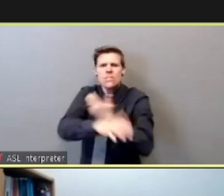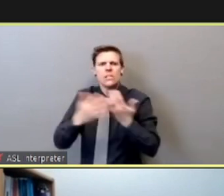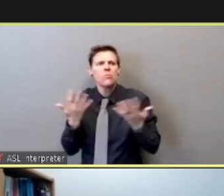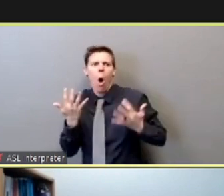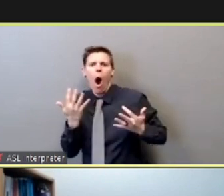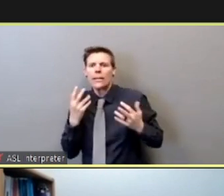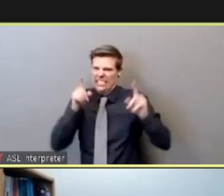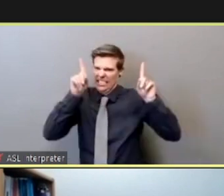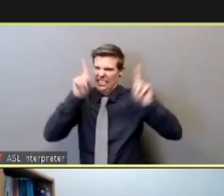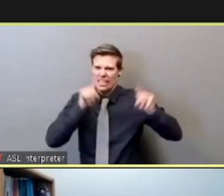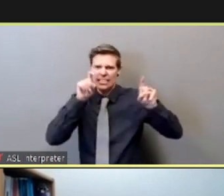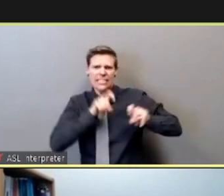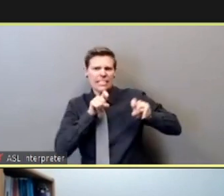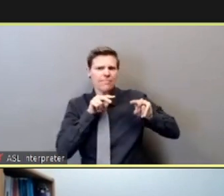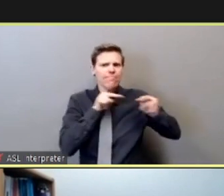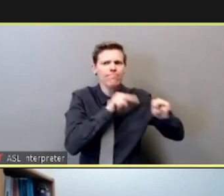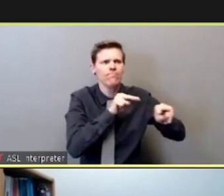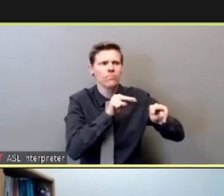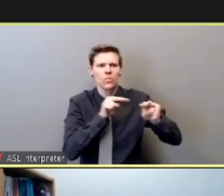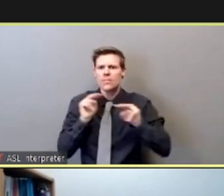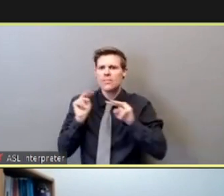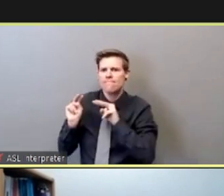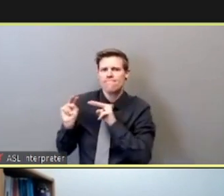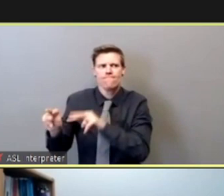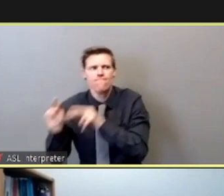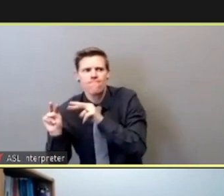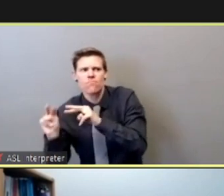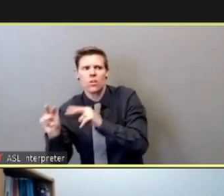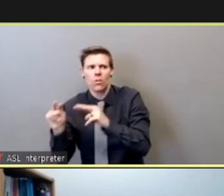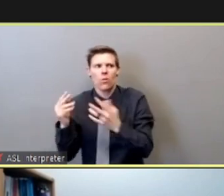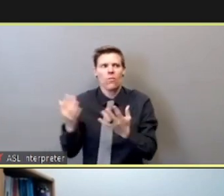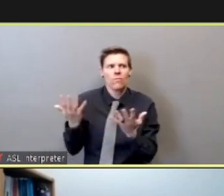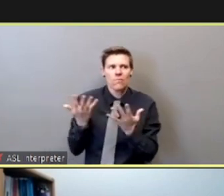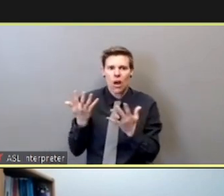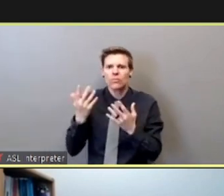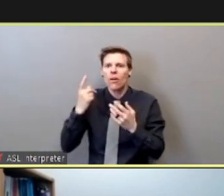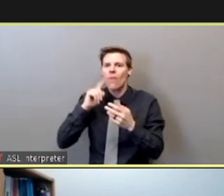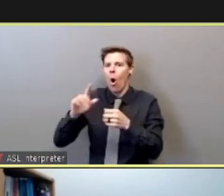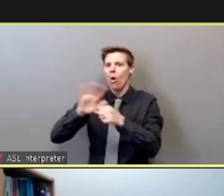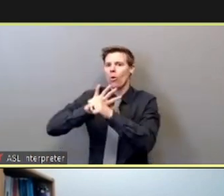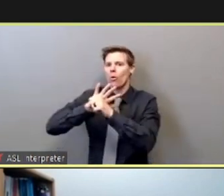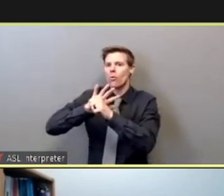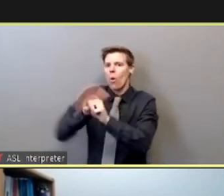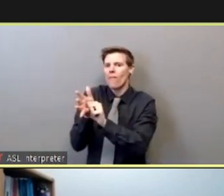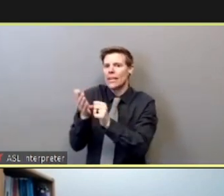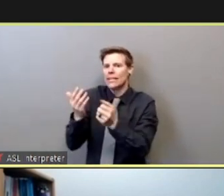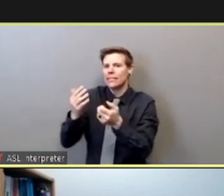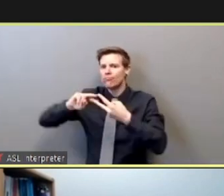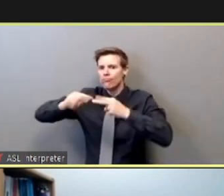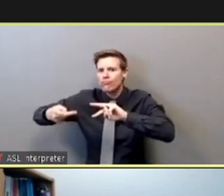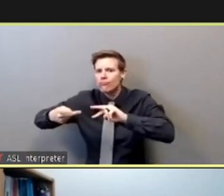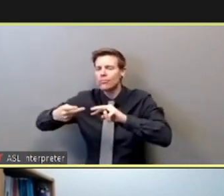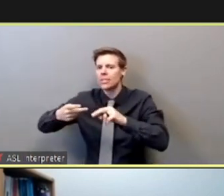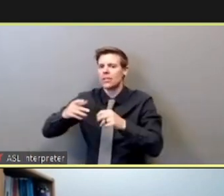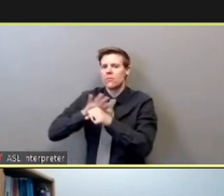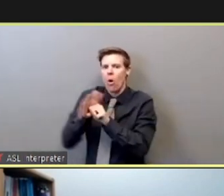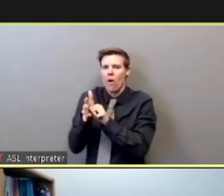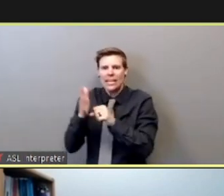for COVID-19 variants. The table depicts the three